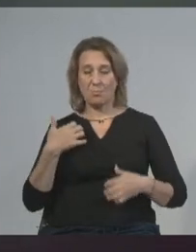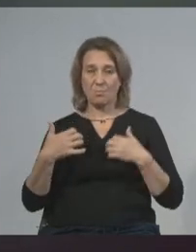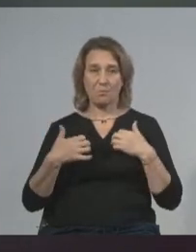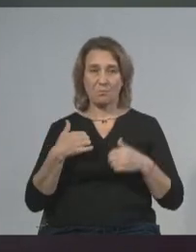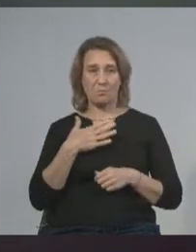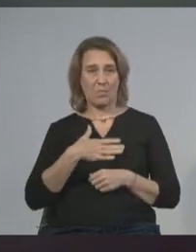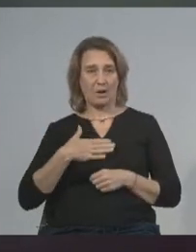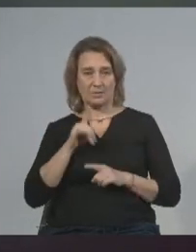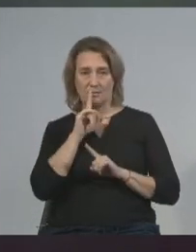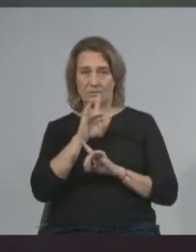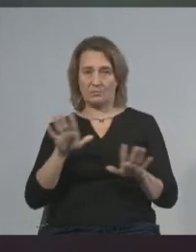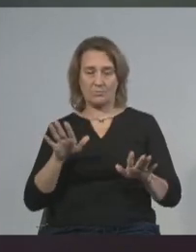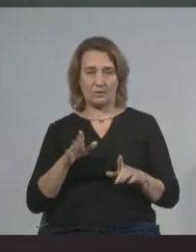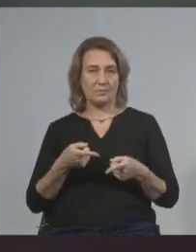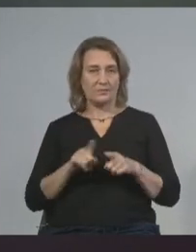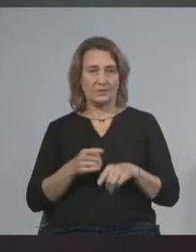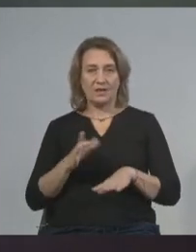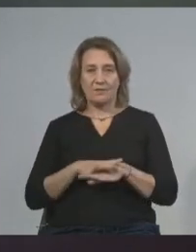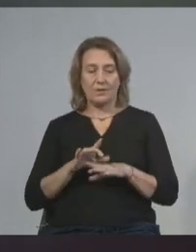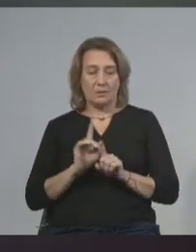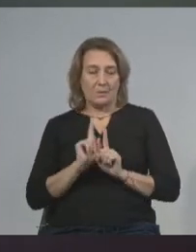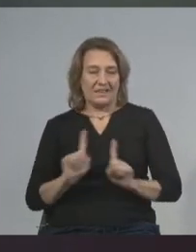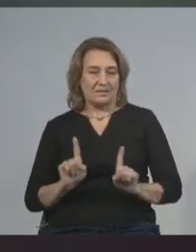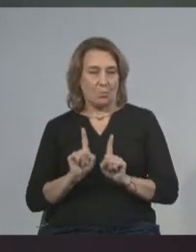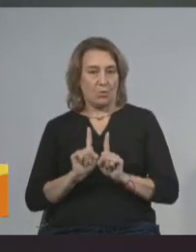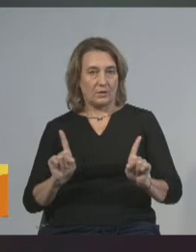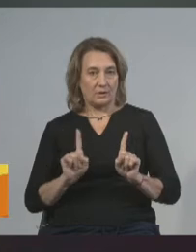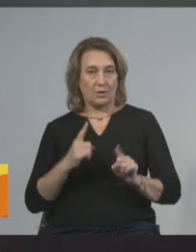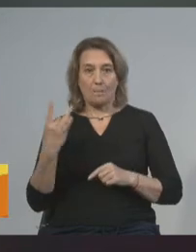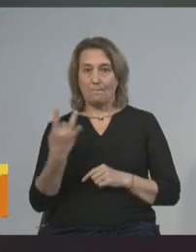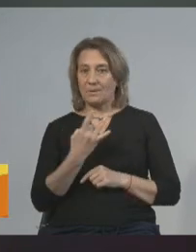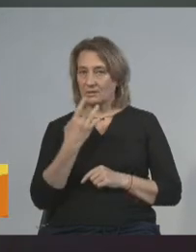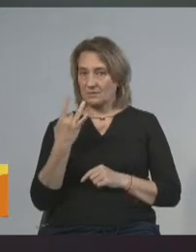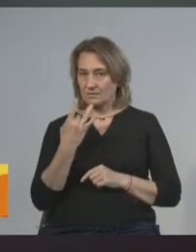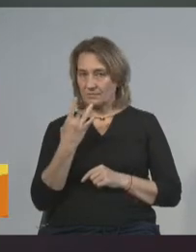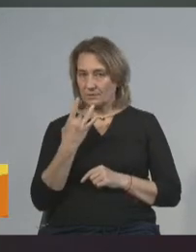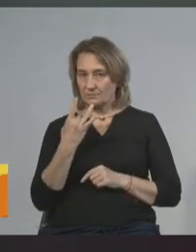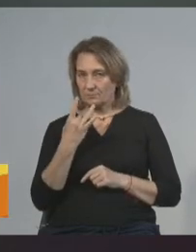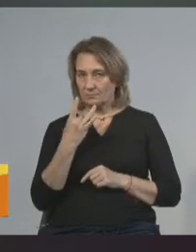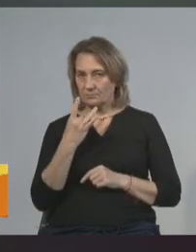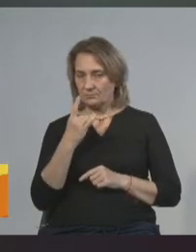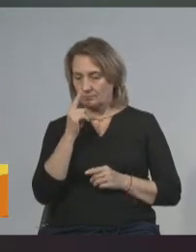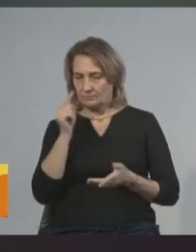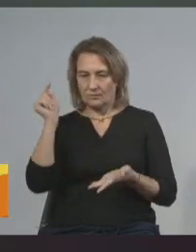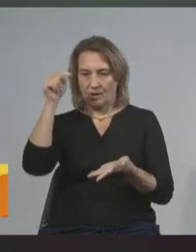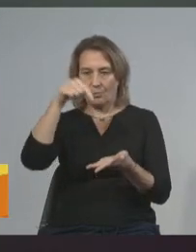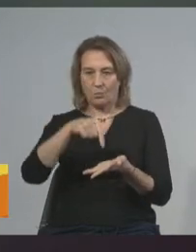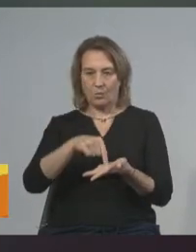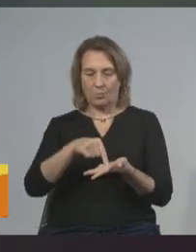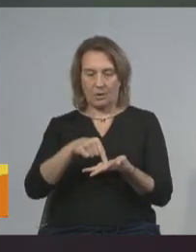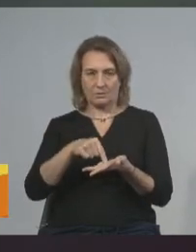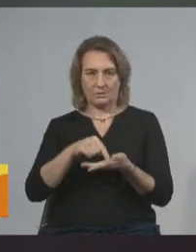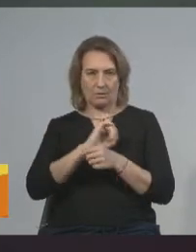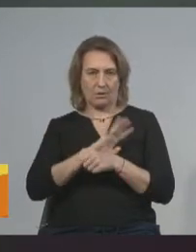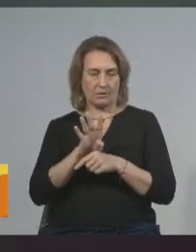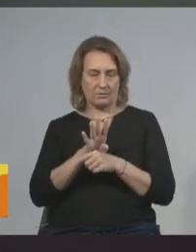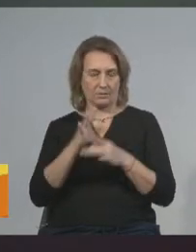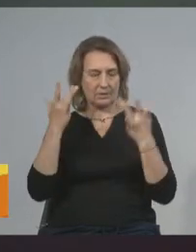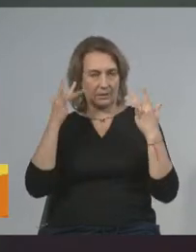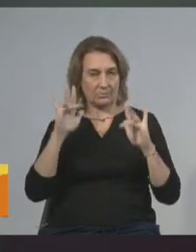panic i don't think there will be a panic because uh first when this